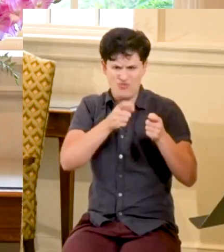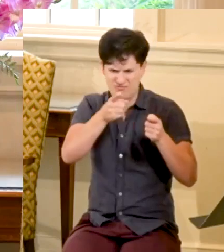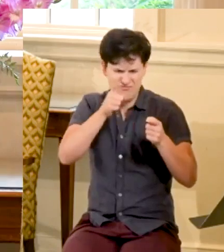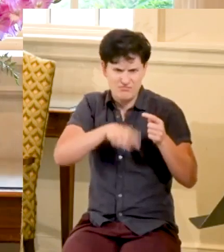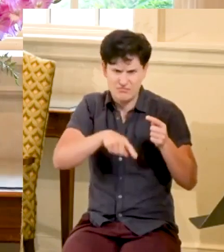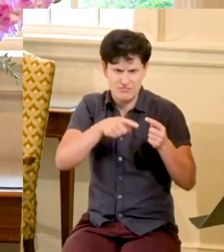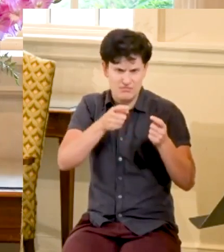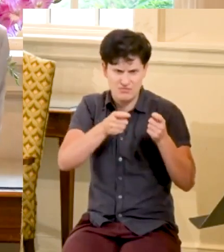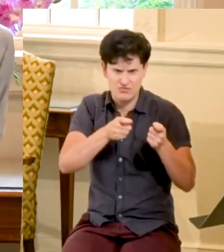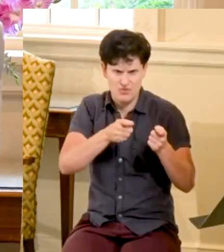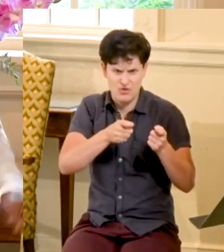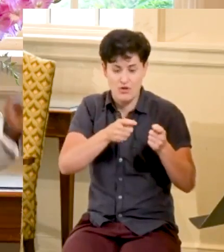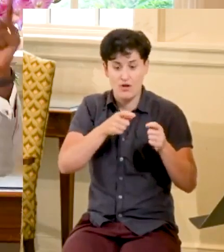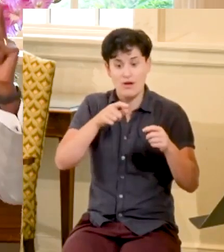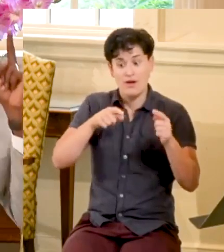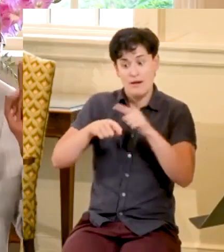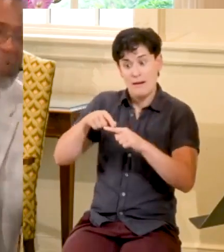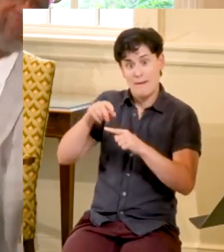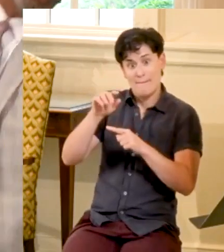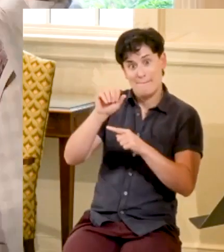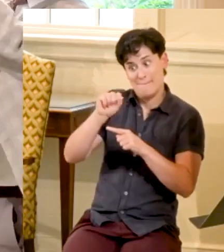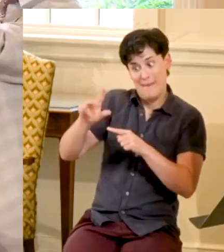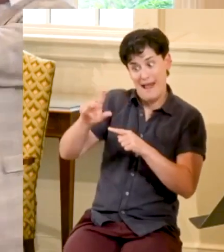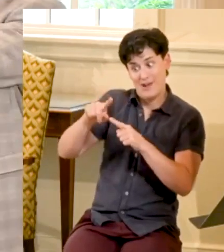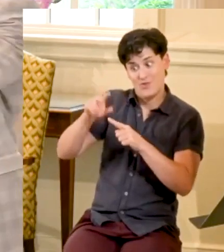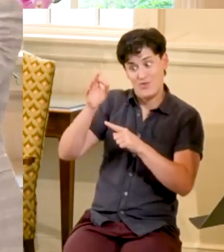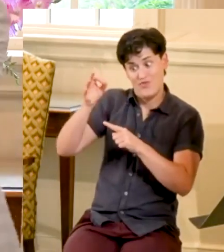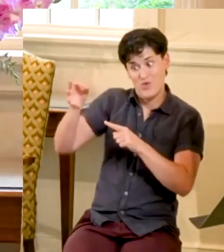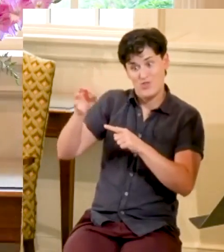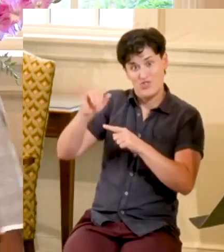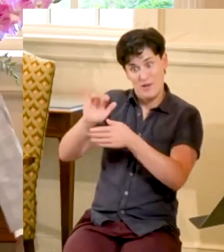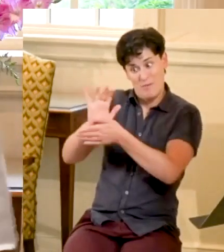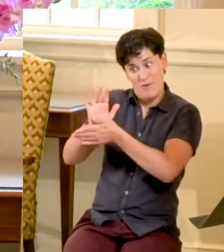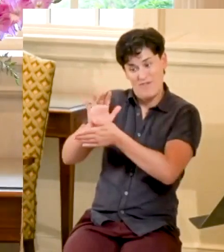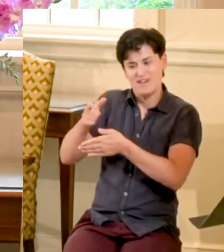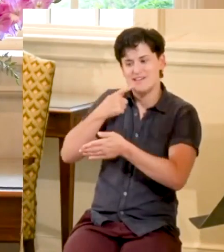says, your future is exactly what you make it.